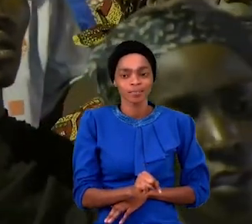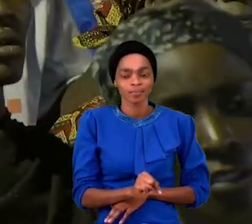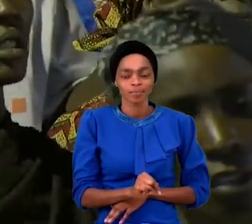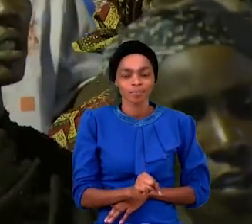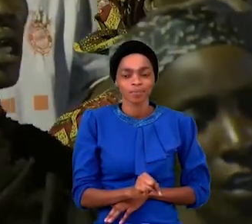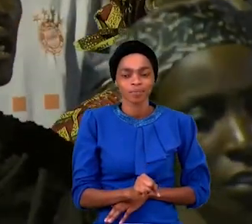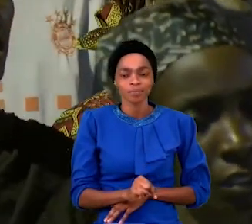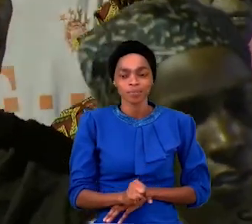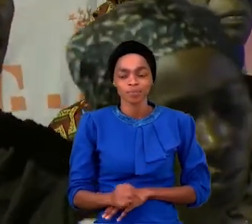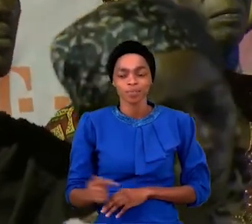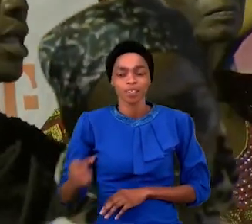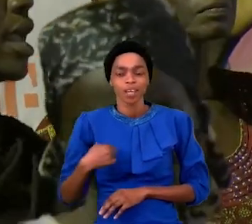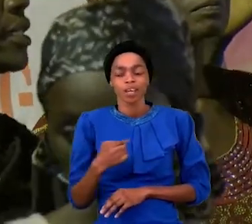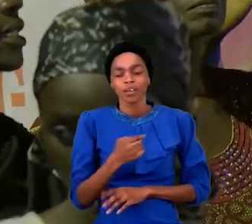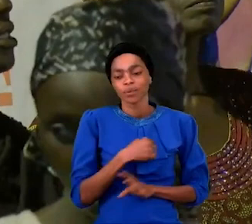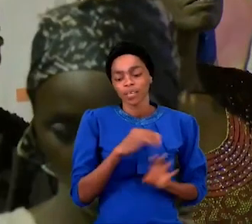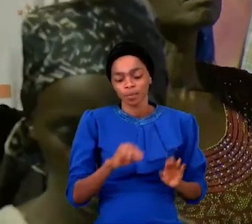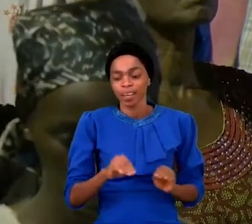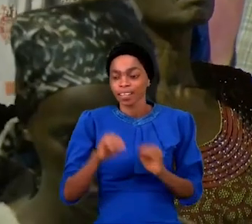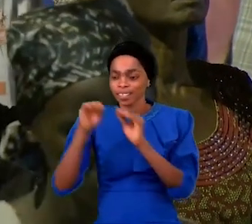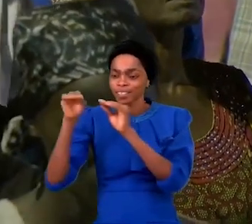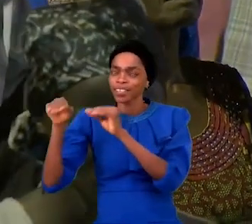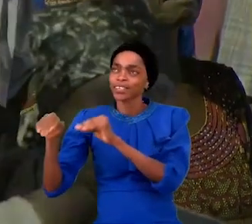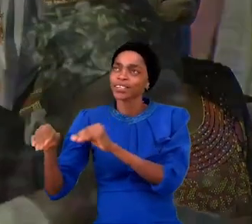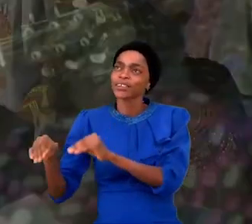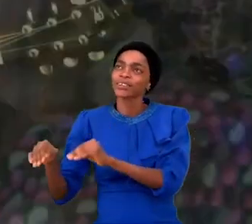on the highest place,